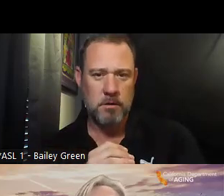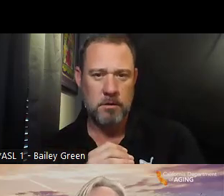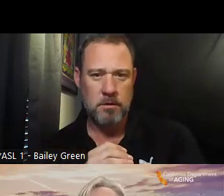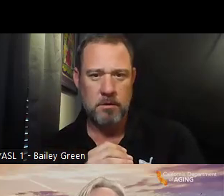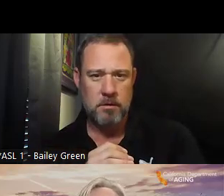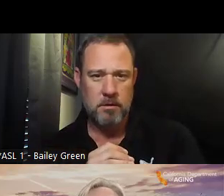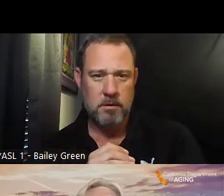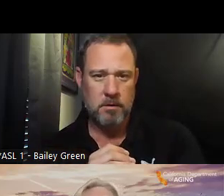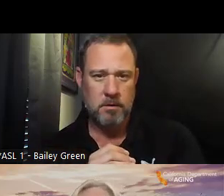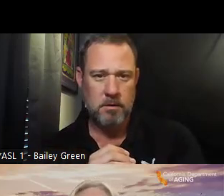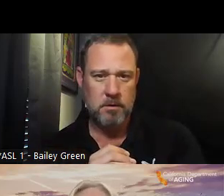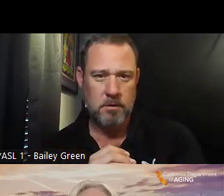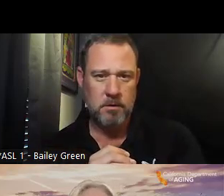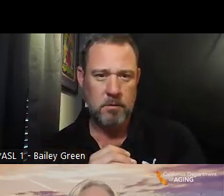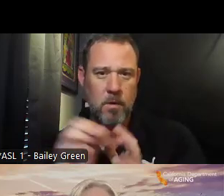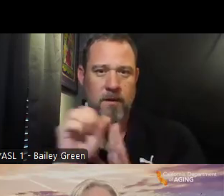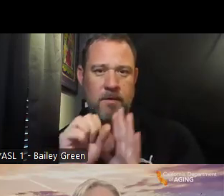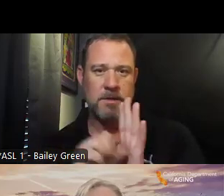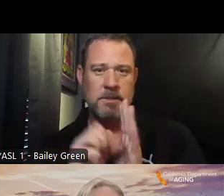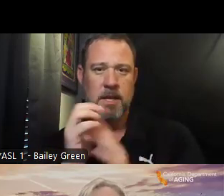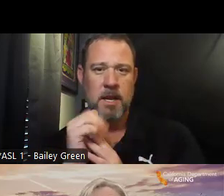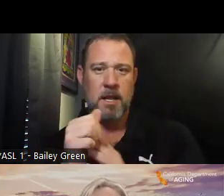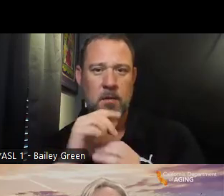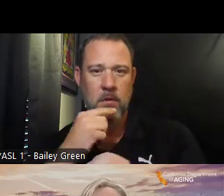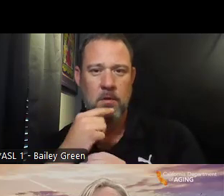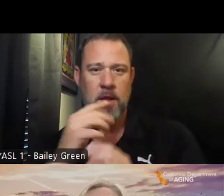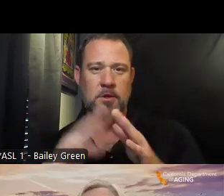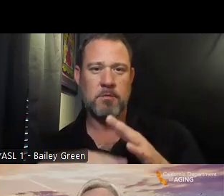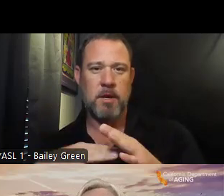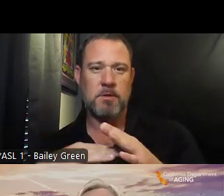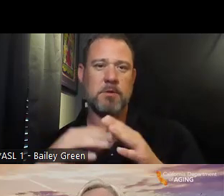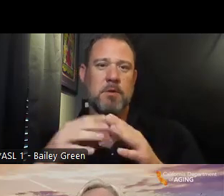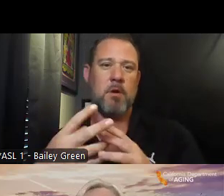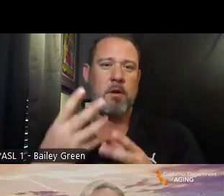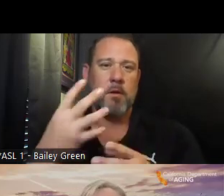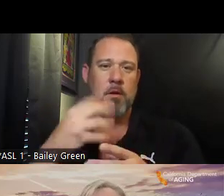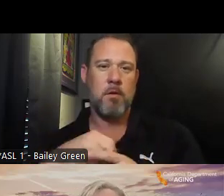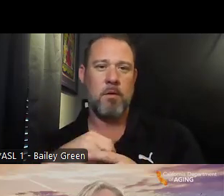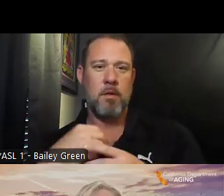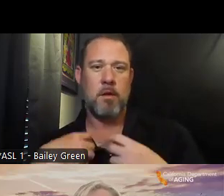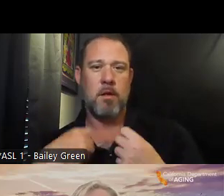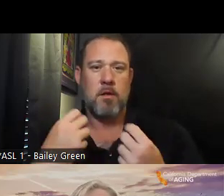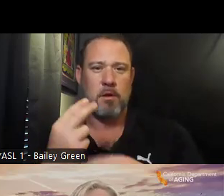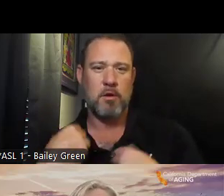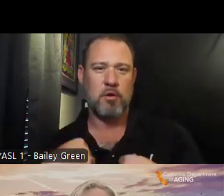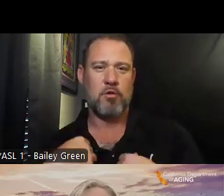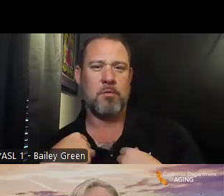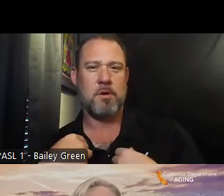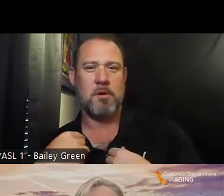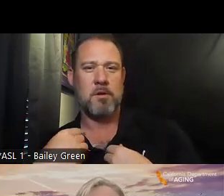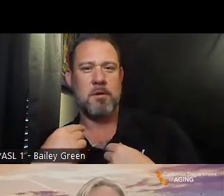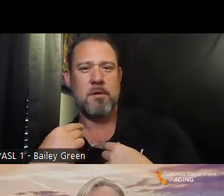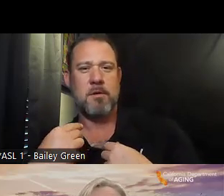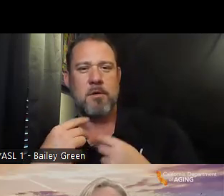also have a state-led population-based prevention strategy that's housed within the California Department of Public Health,